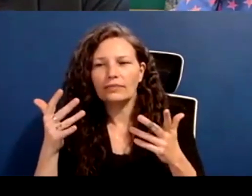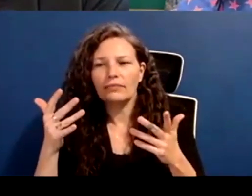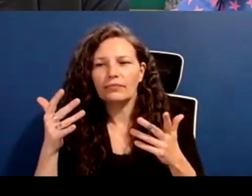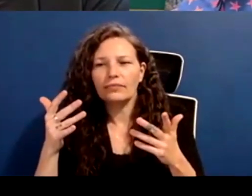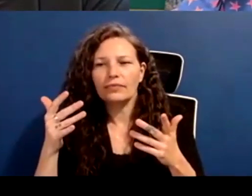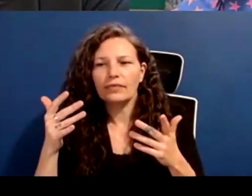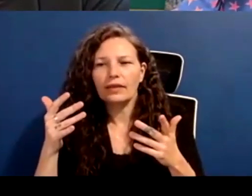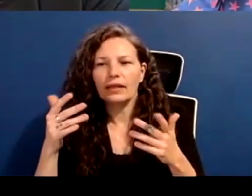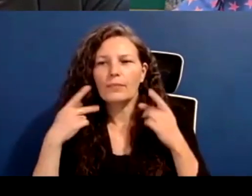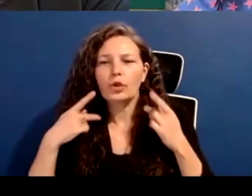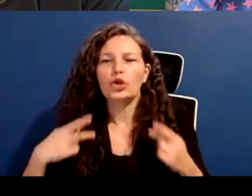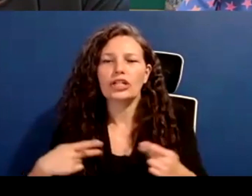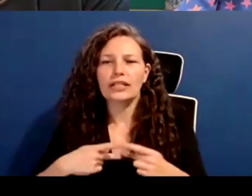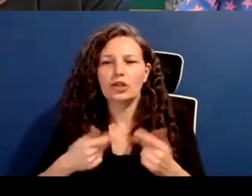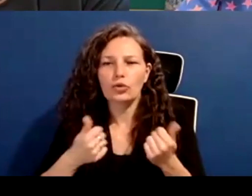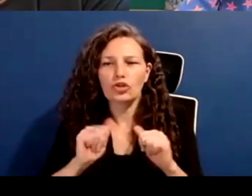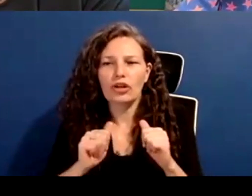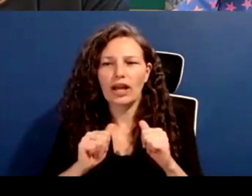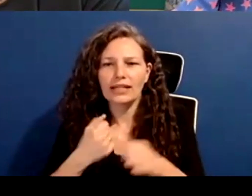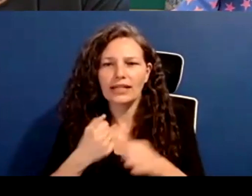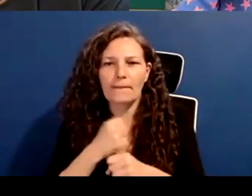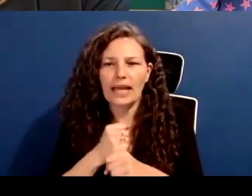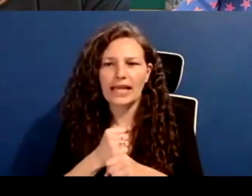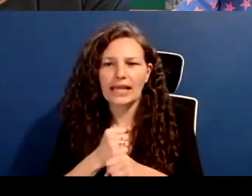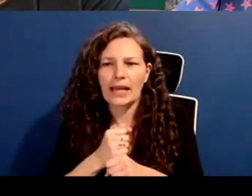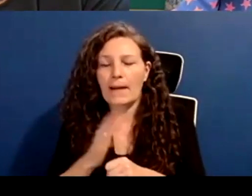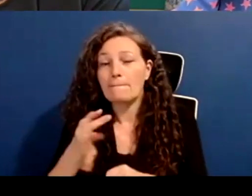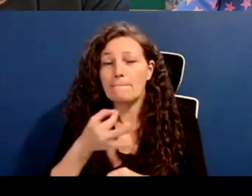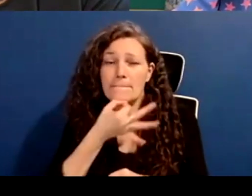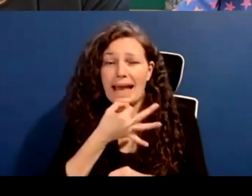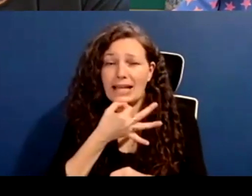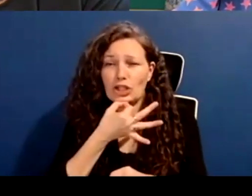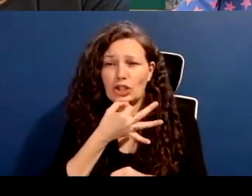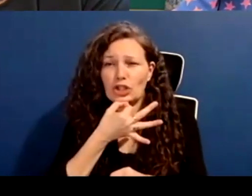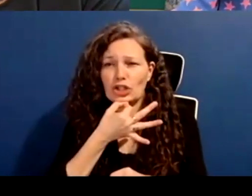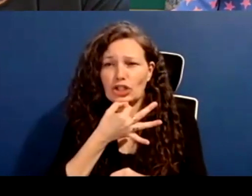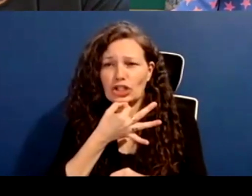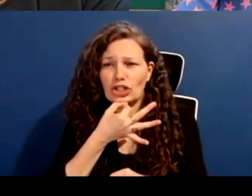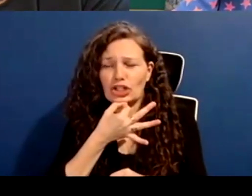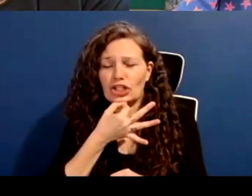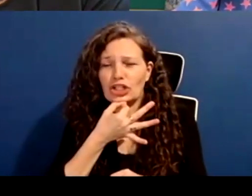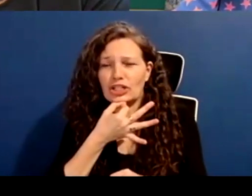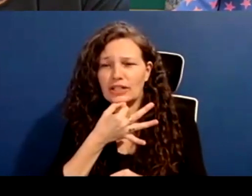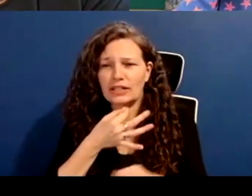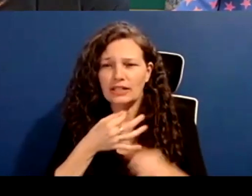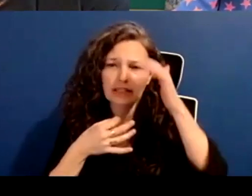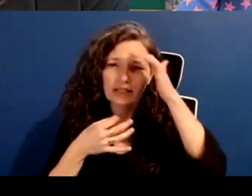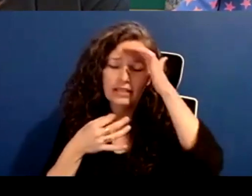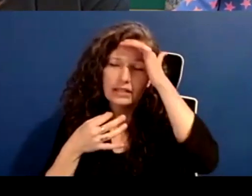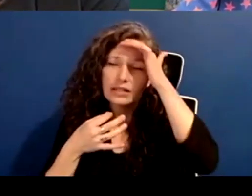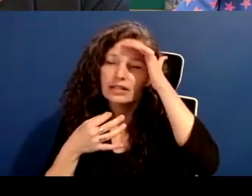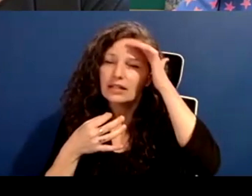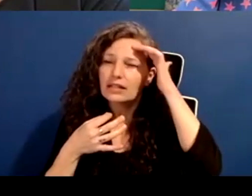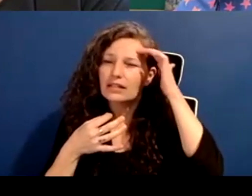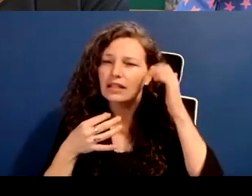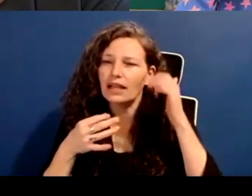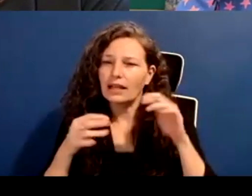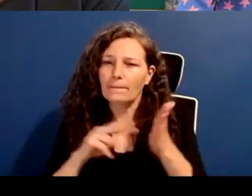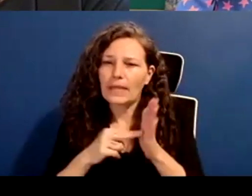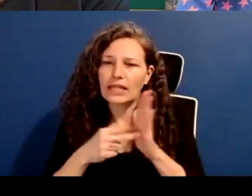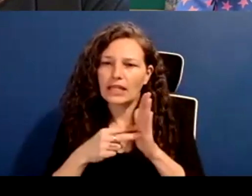mastery. Mastery in those days simply meant getting as close as you can to an able-bodied white male, right?